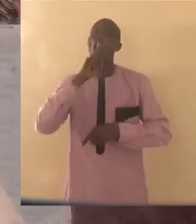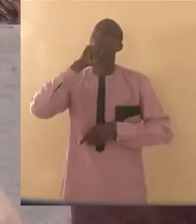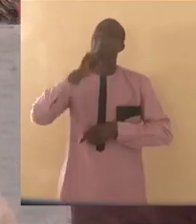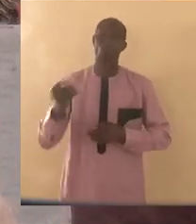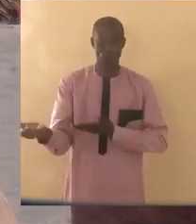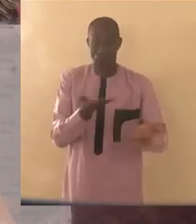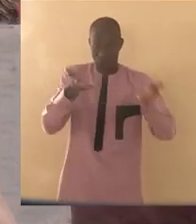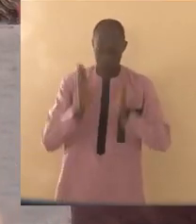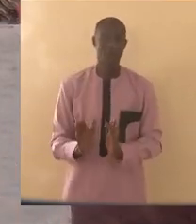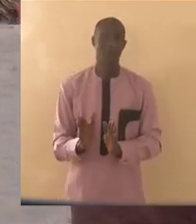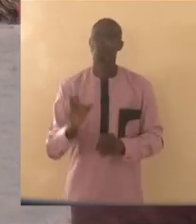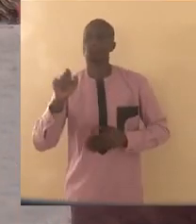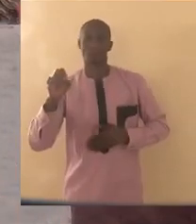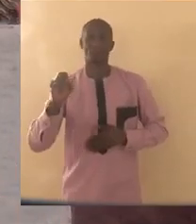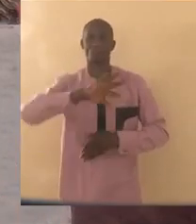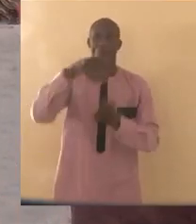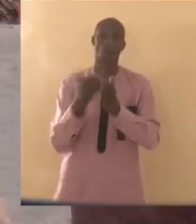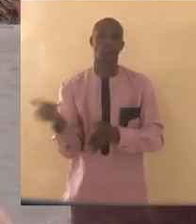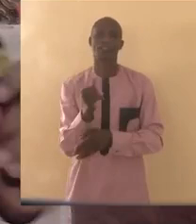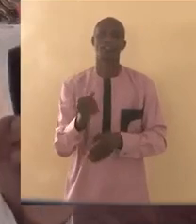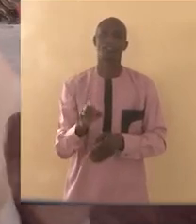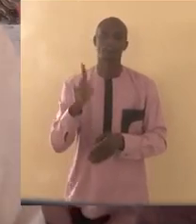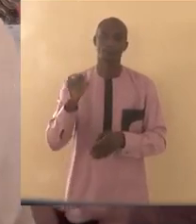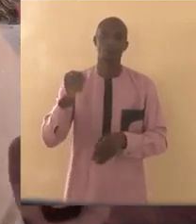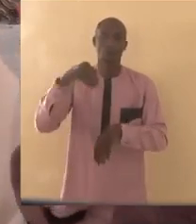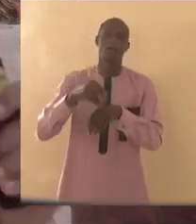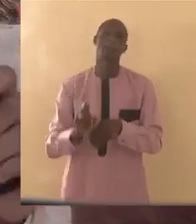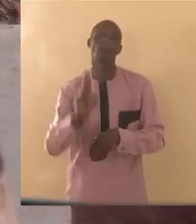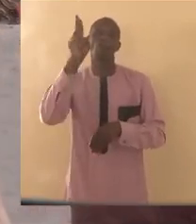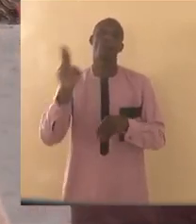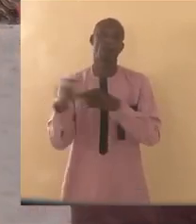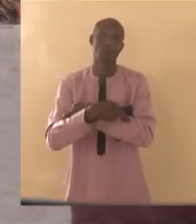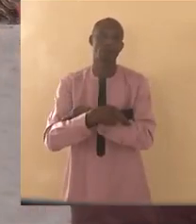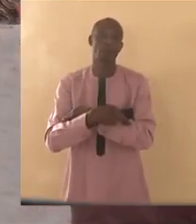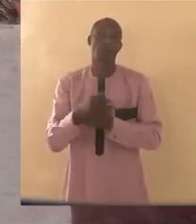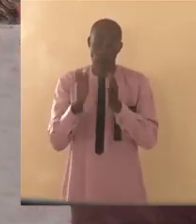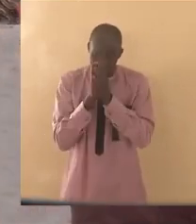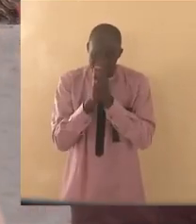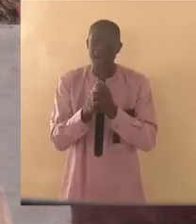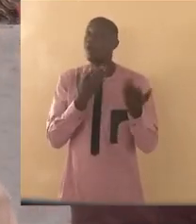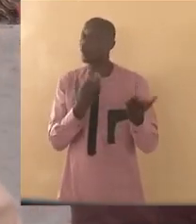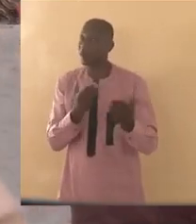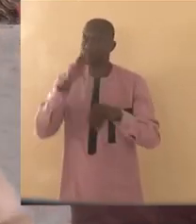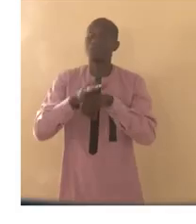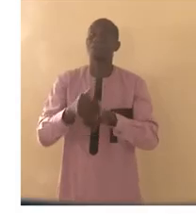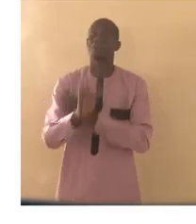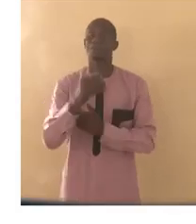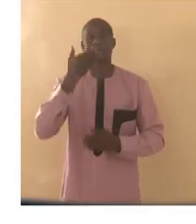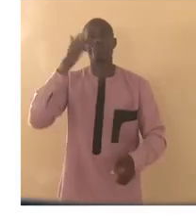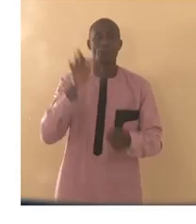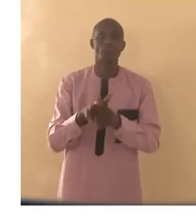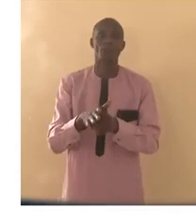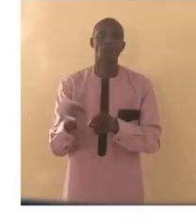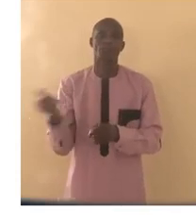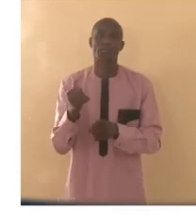true servants. So all they did in the upper room is pray or wait on the God of promise. They